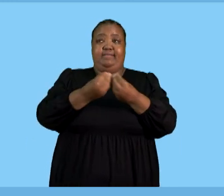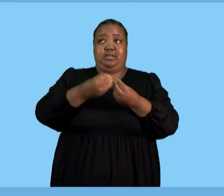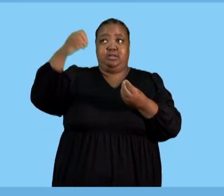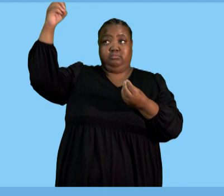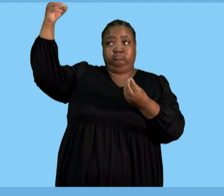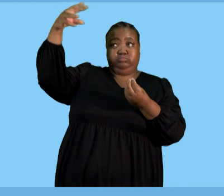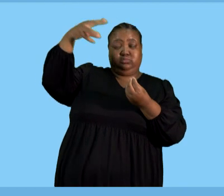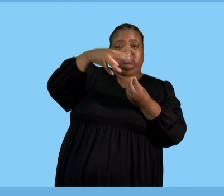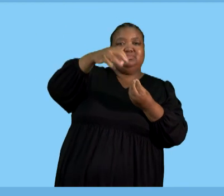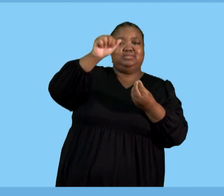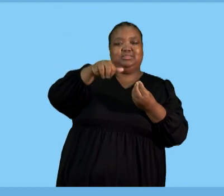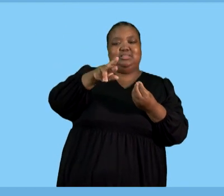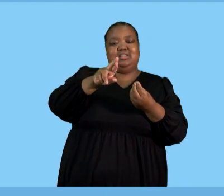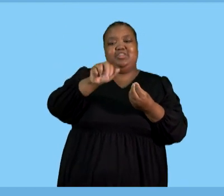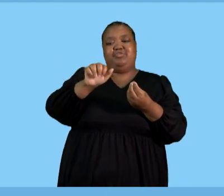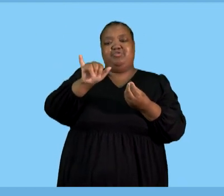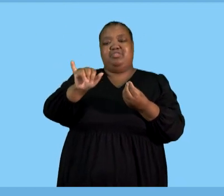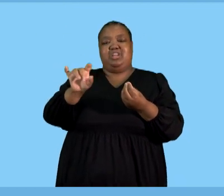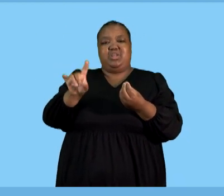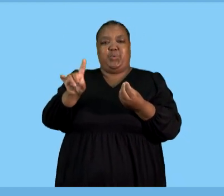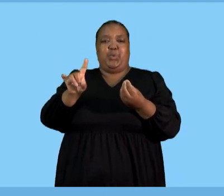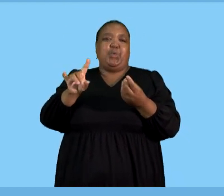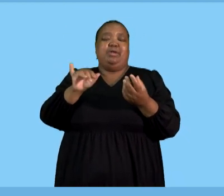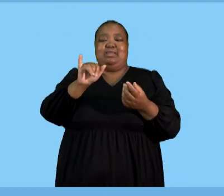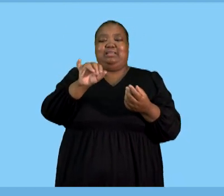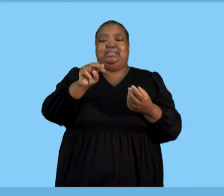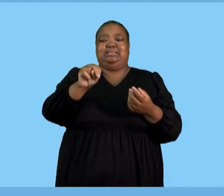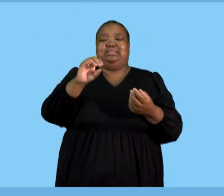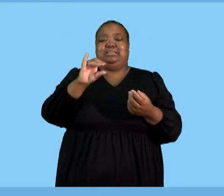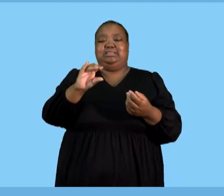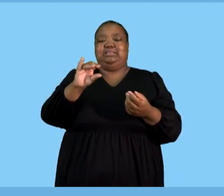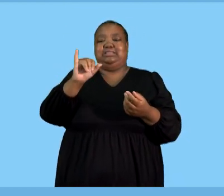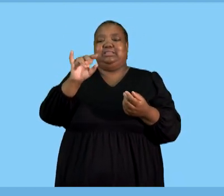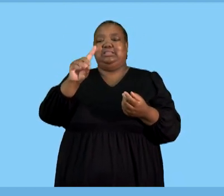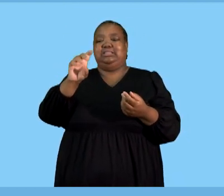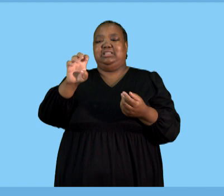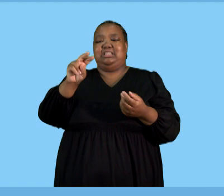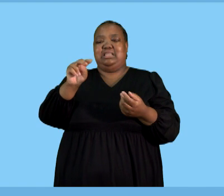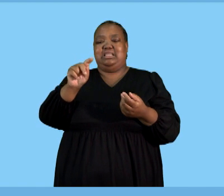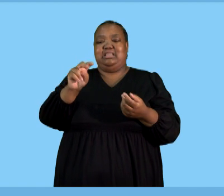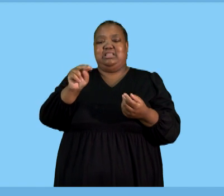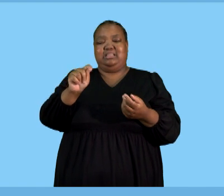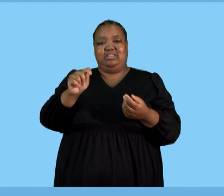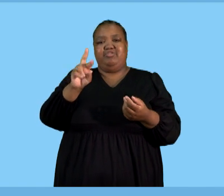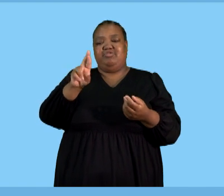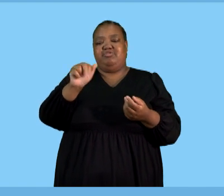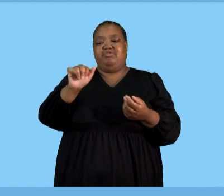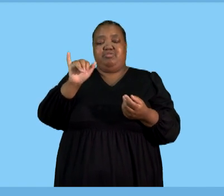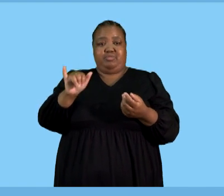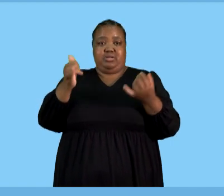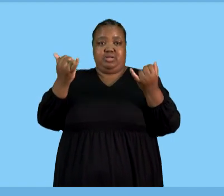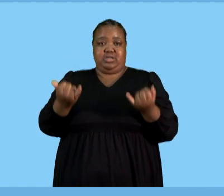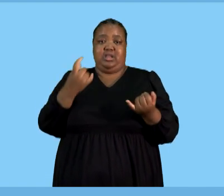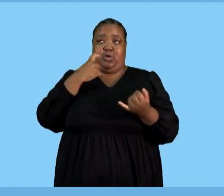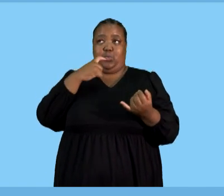light reflects off a surface, the ray which hits the surface is called an incident ray, or the incident ray. So the light, or the light